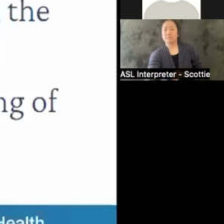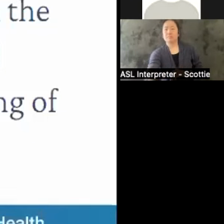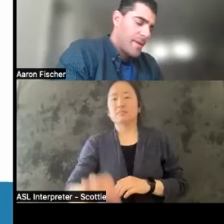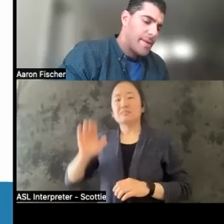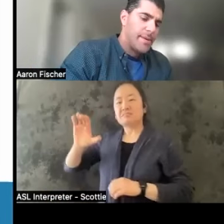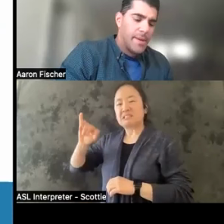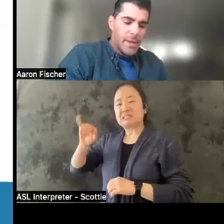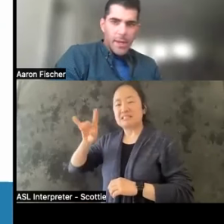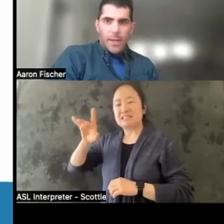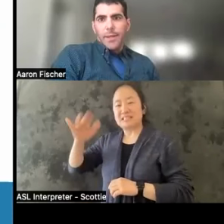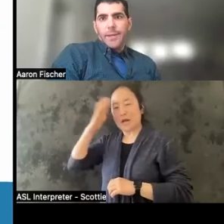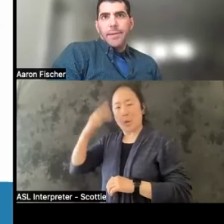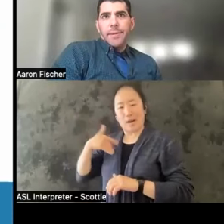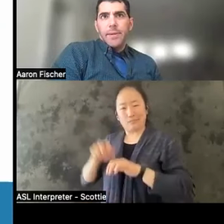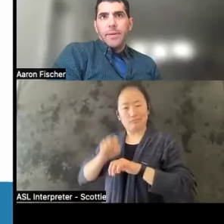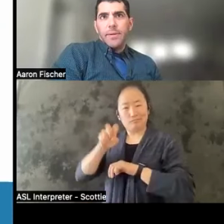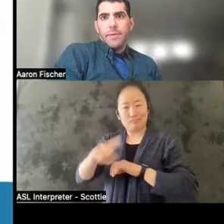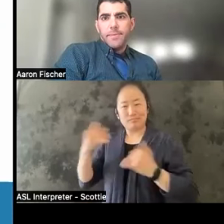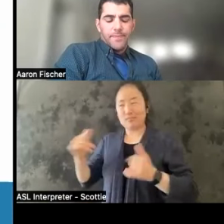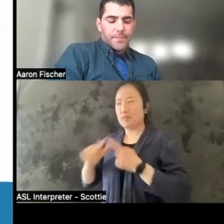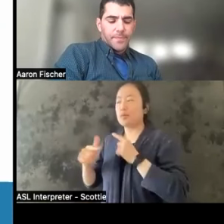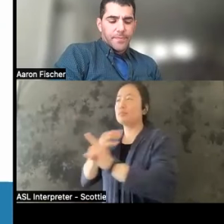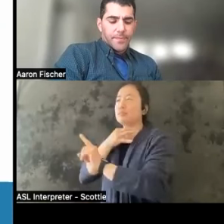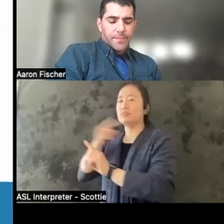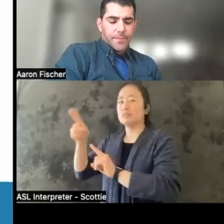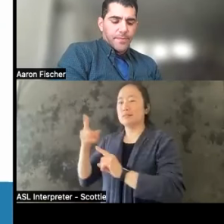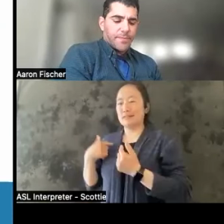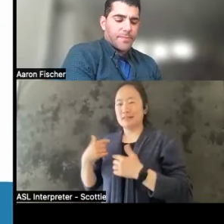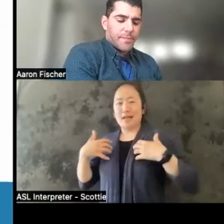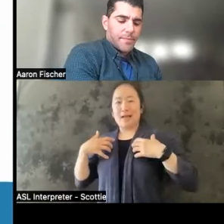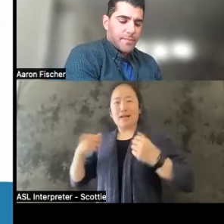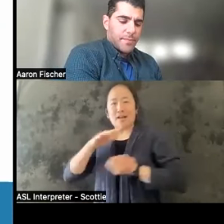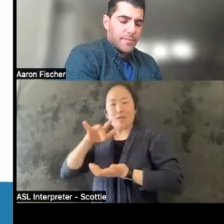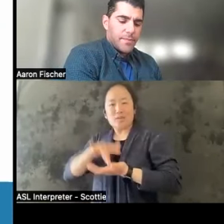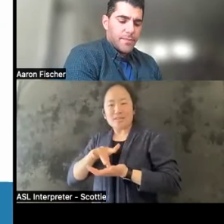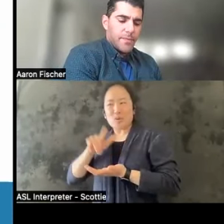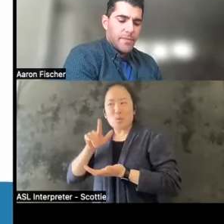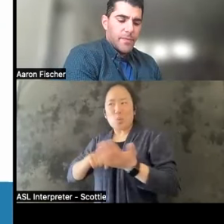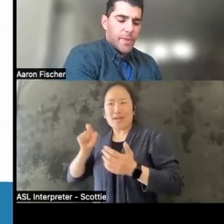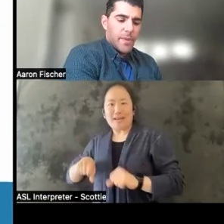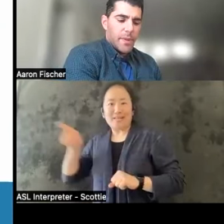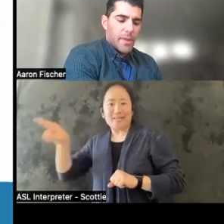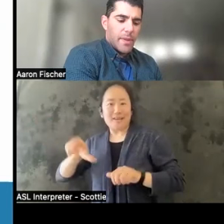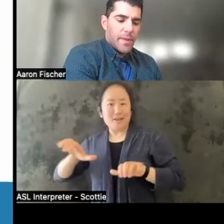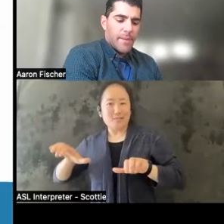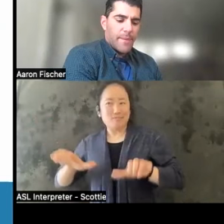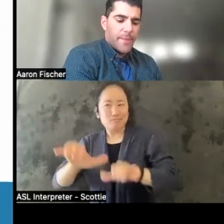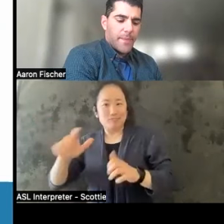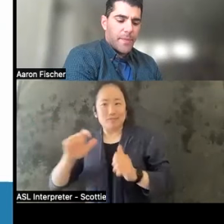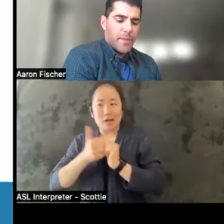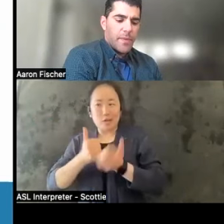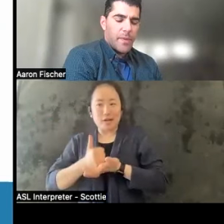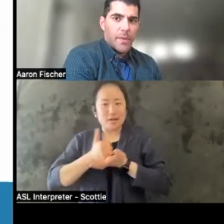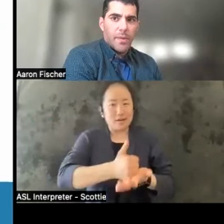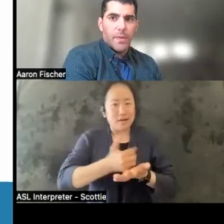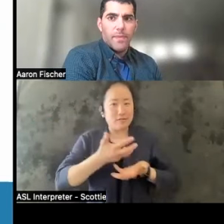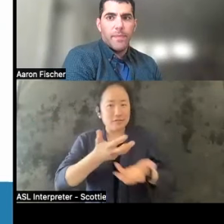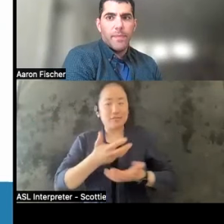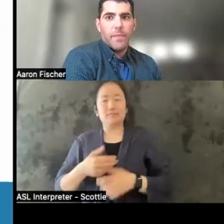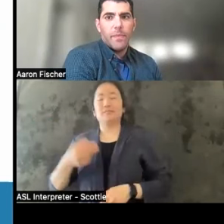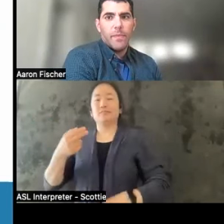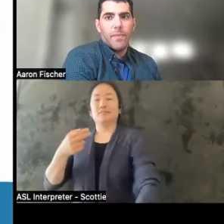some of the sort of basic things that a health center might do to engage with this patient in this situation? Yeah, thank you, Katie. I